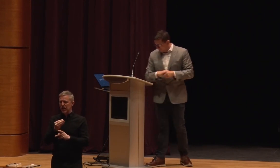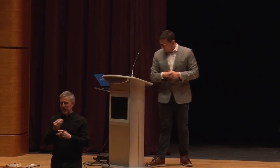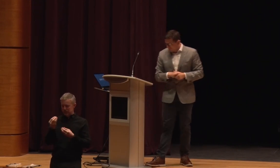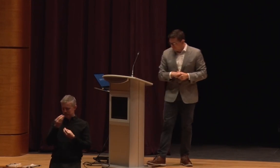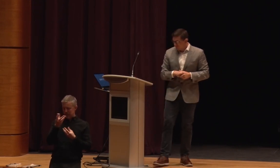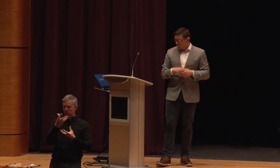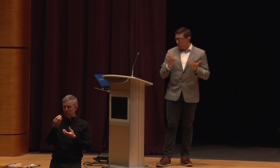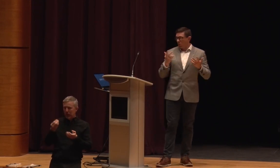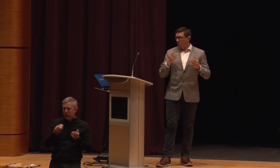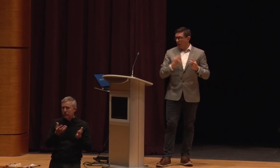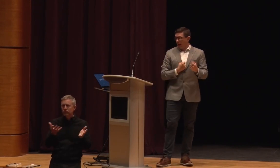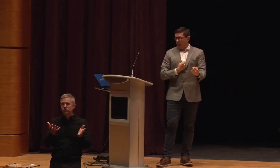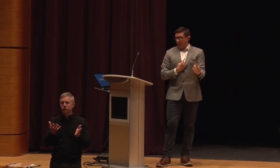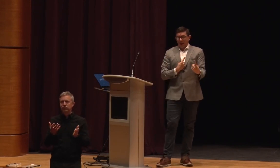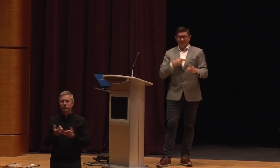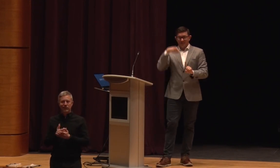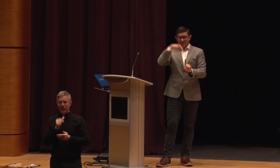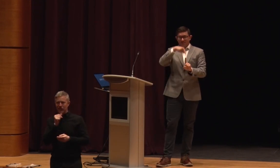on.